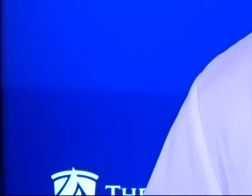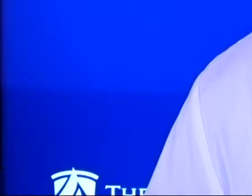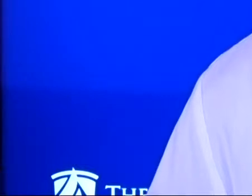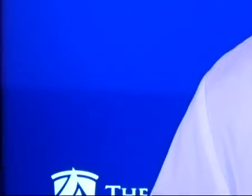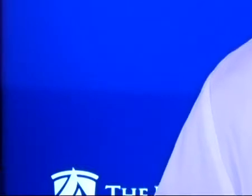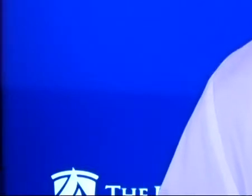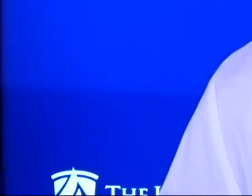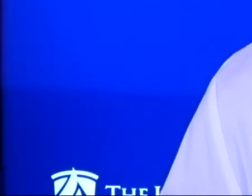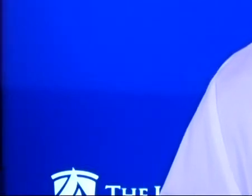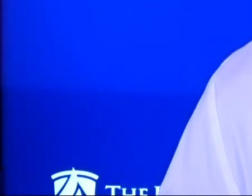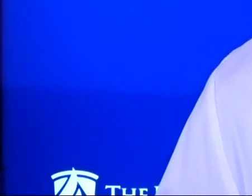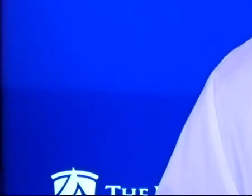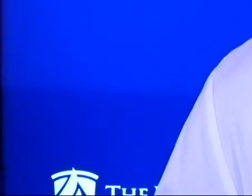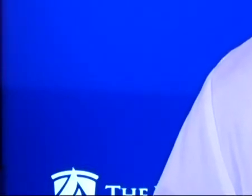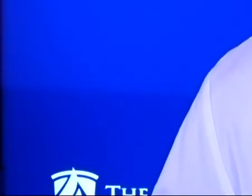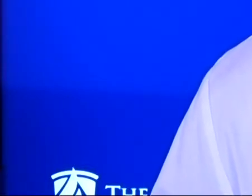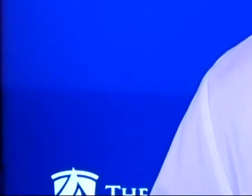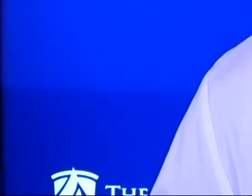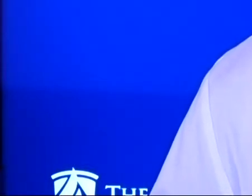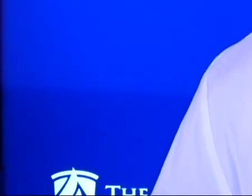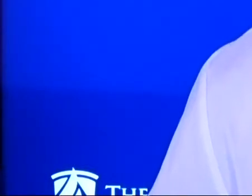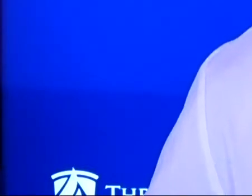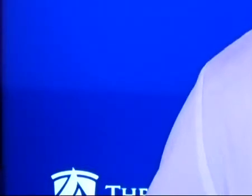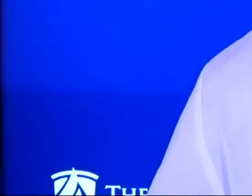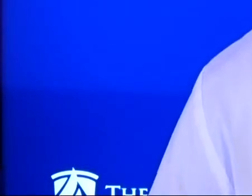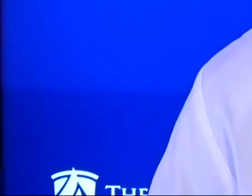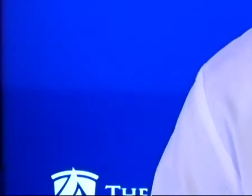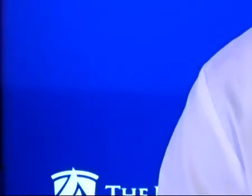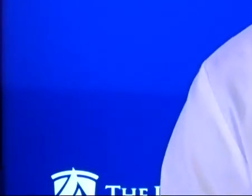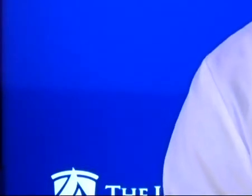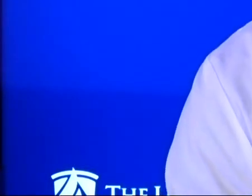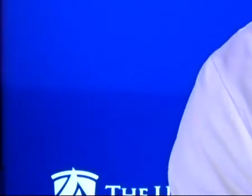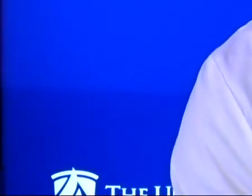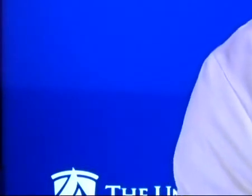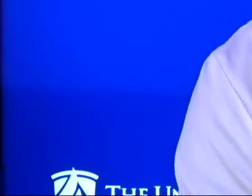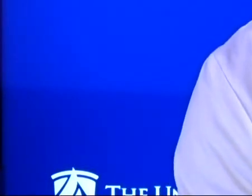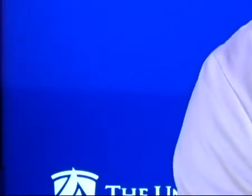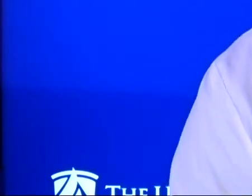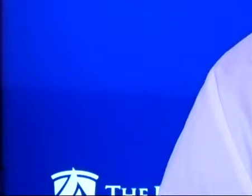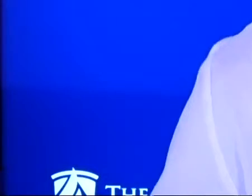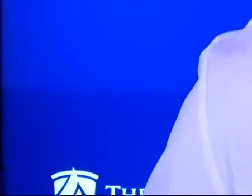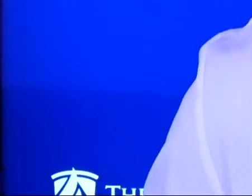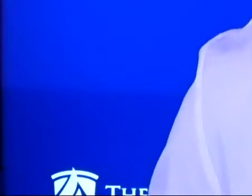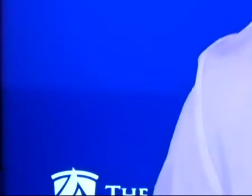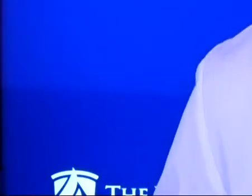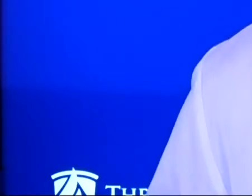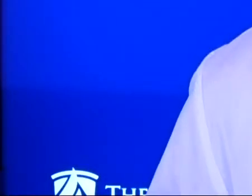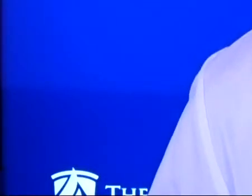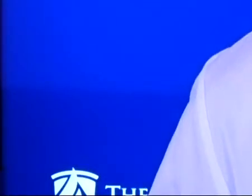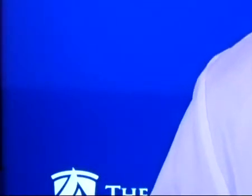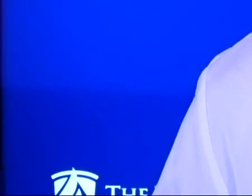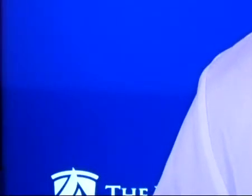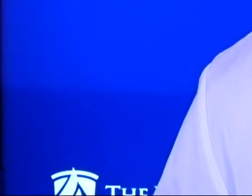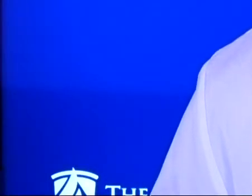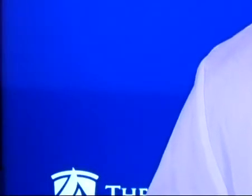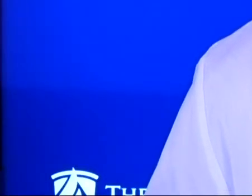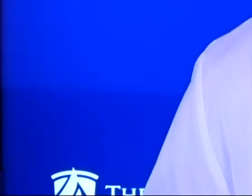booster, so a second booster, to be up to date with their vaccination, if it's 4 months from when they had their